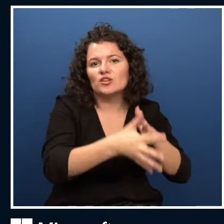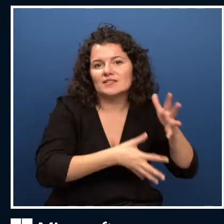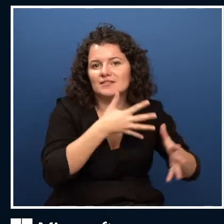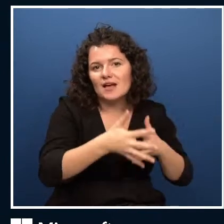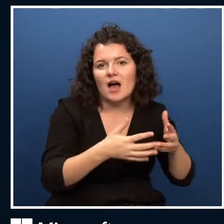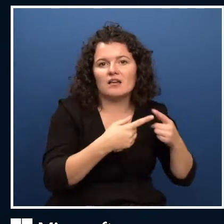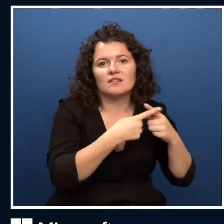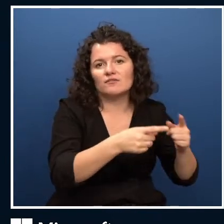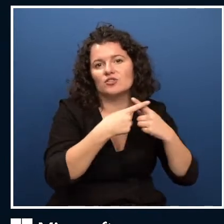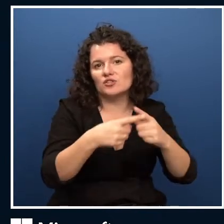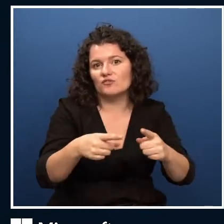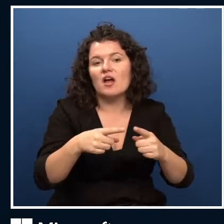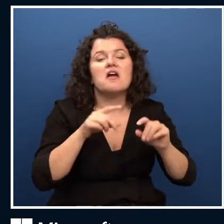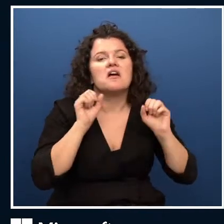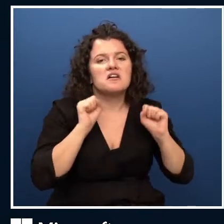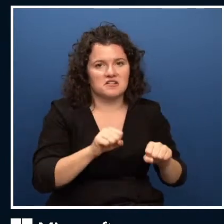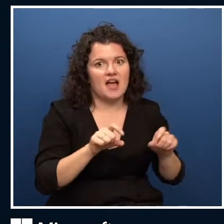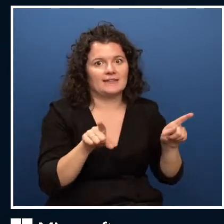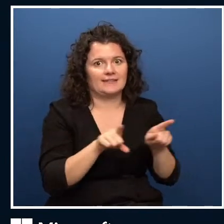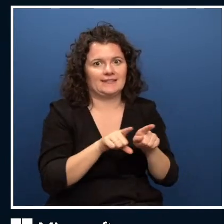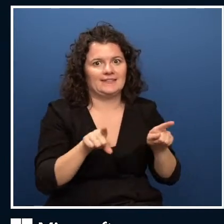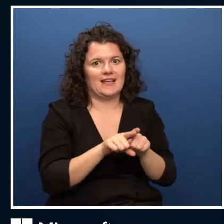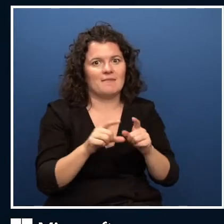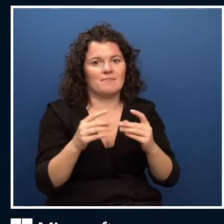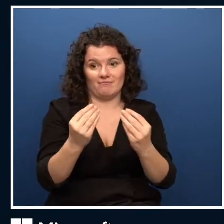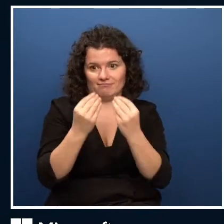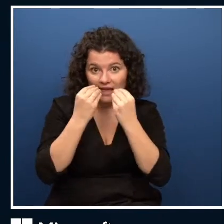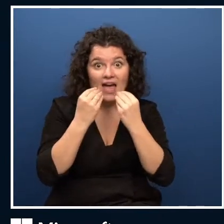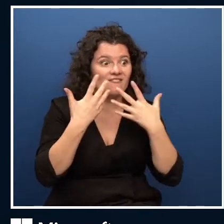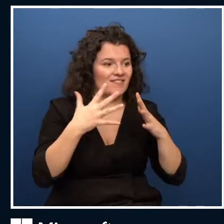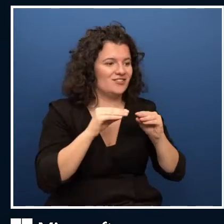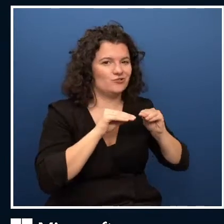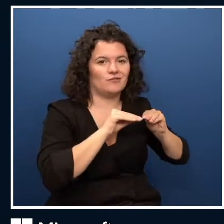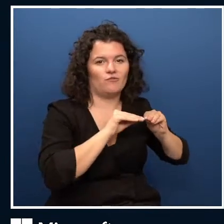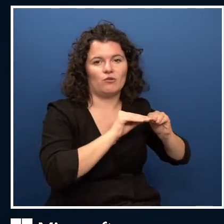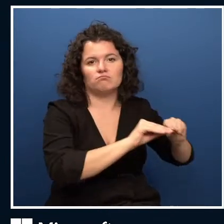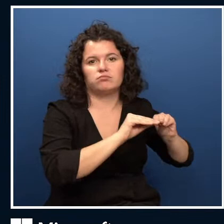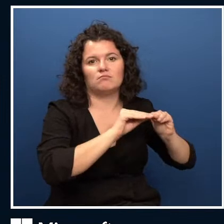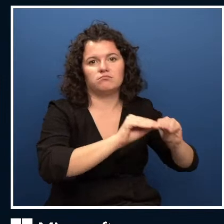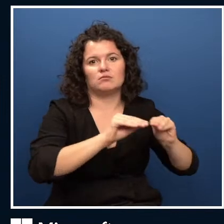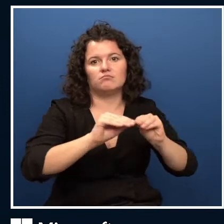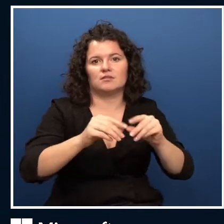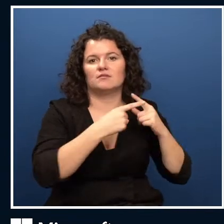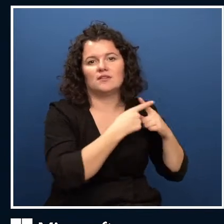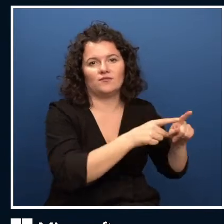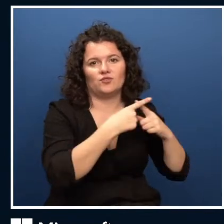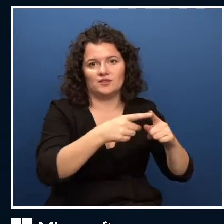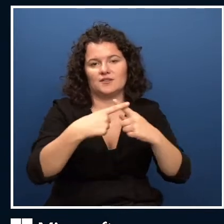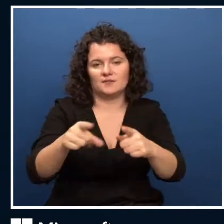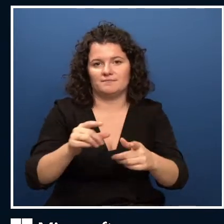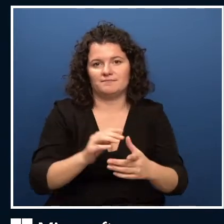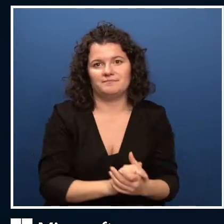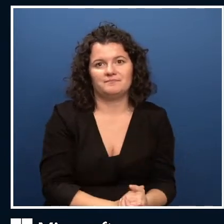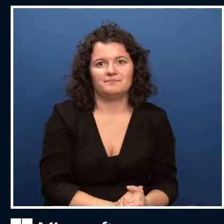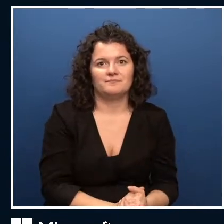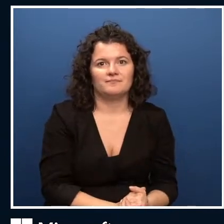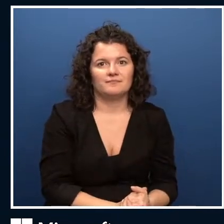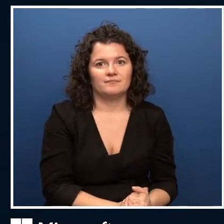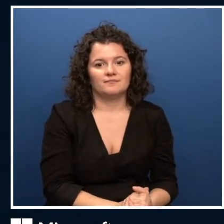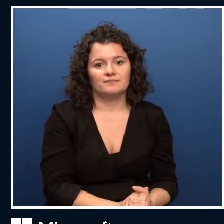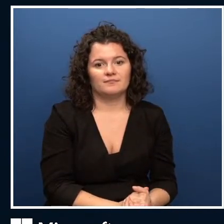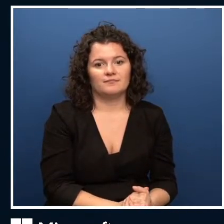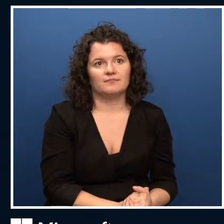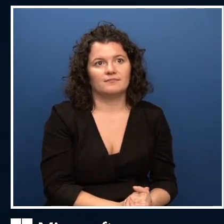whole heap of other applications as well. So yeah, I will leave